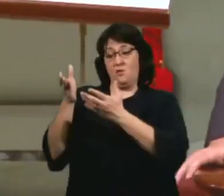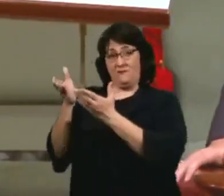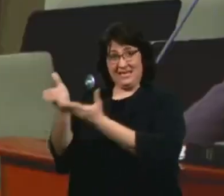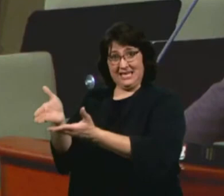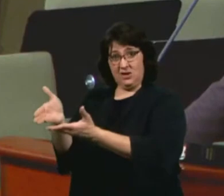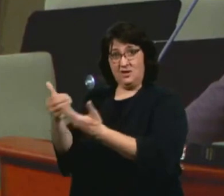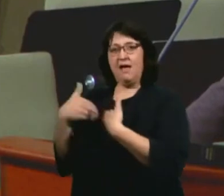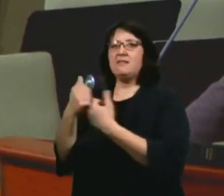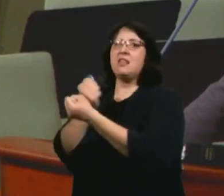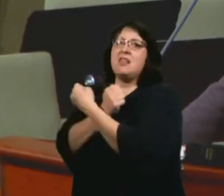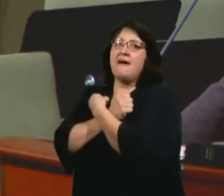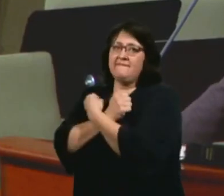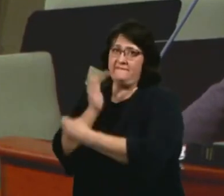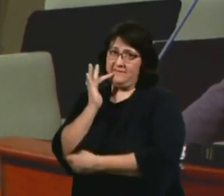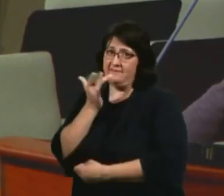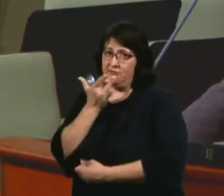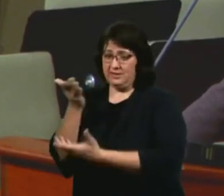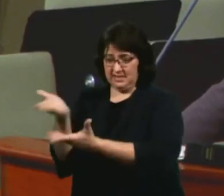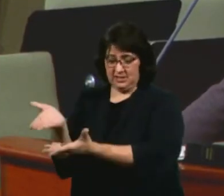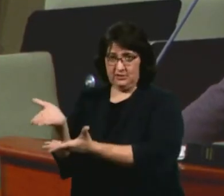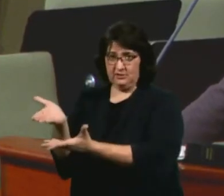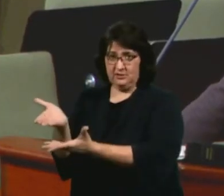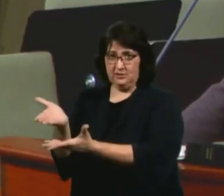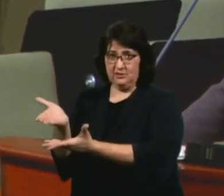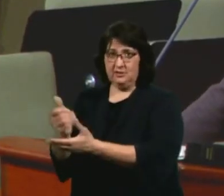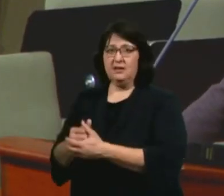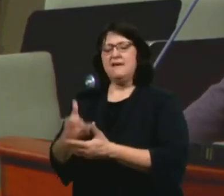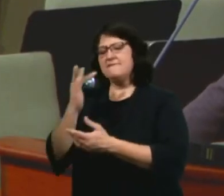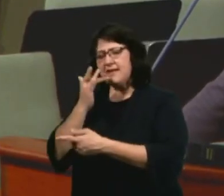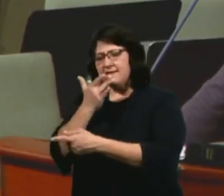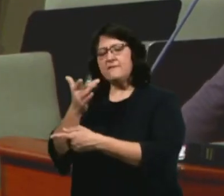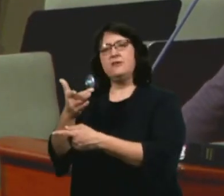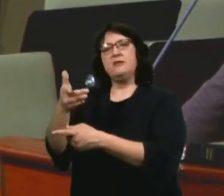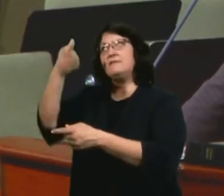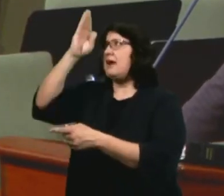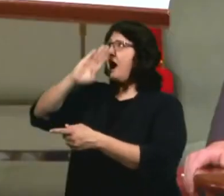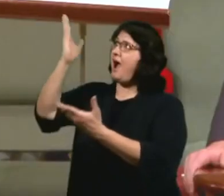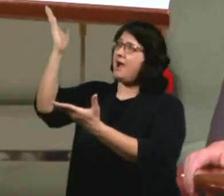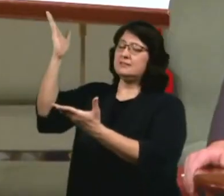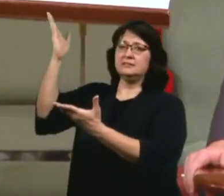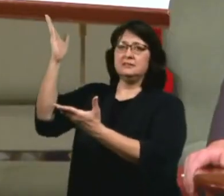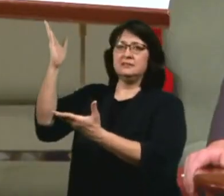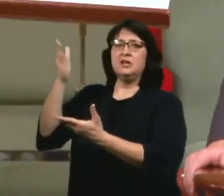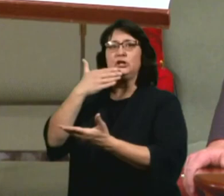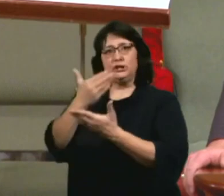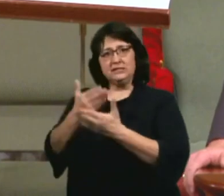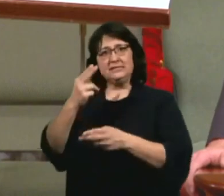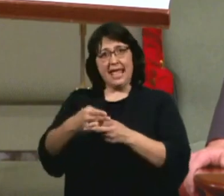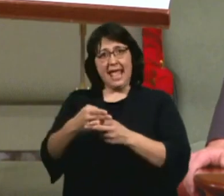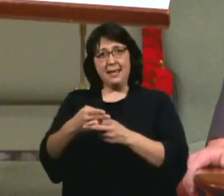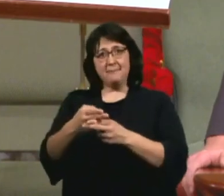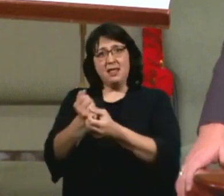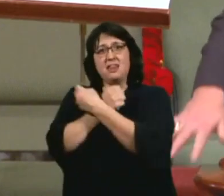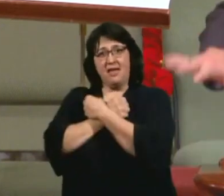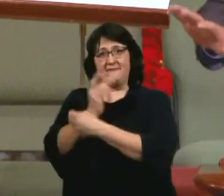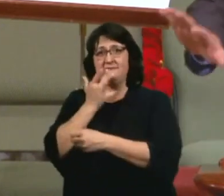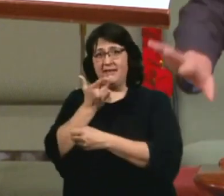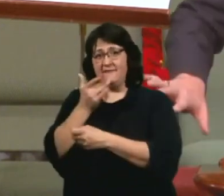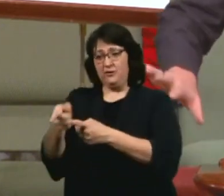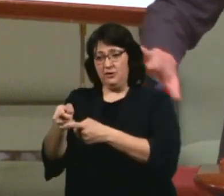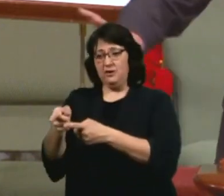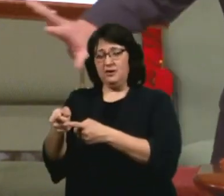have loving favor over here, favor of God, a good name and loving favor will